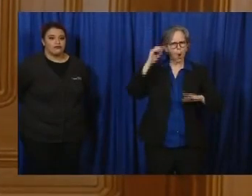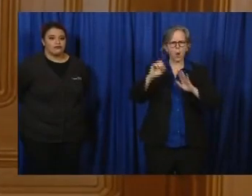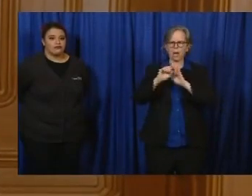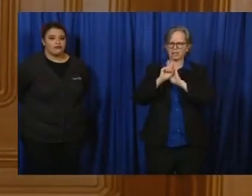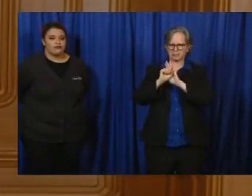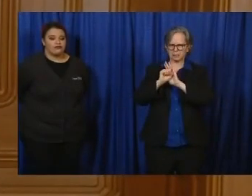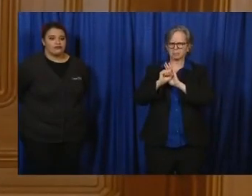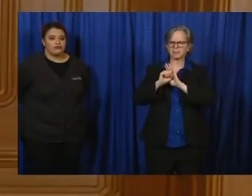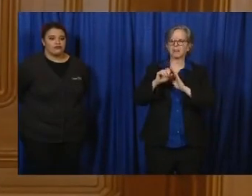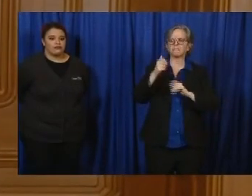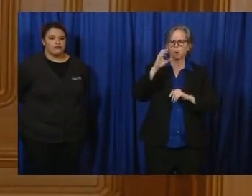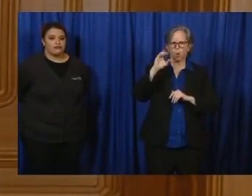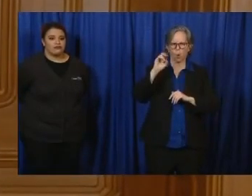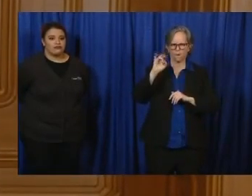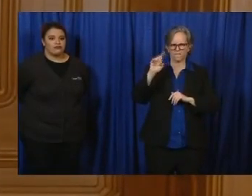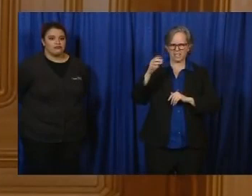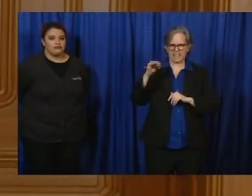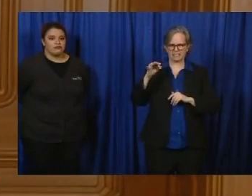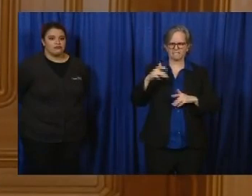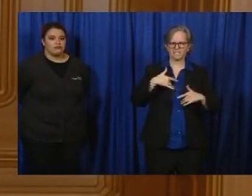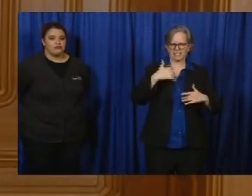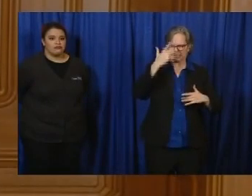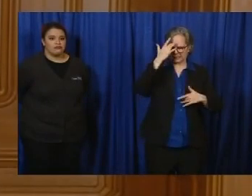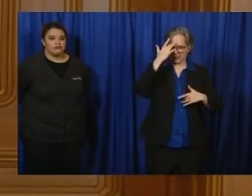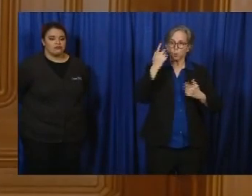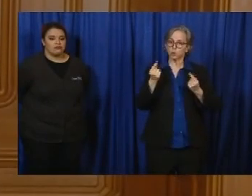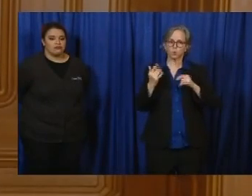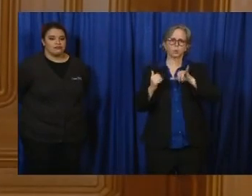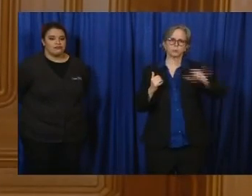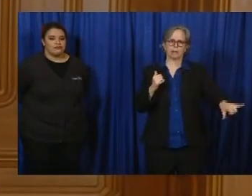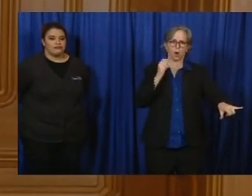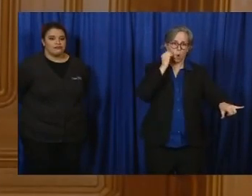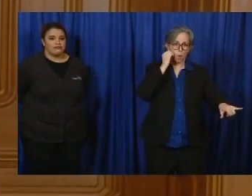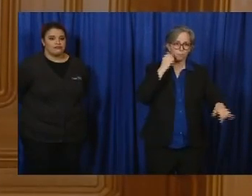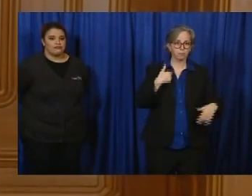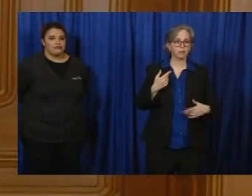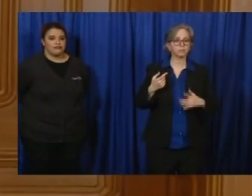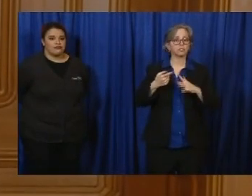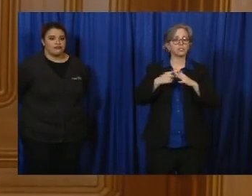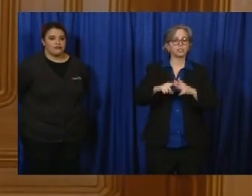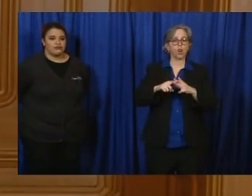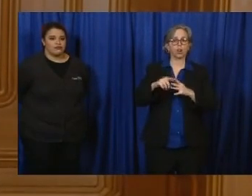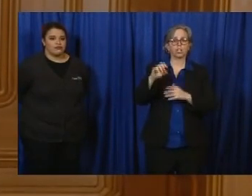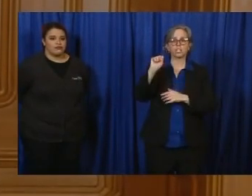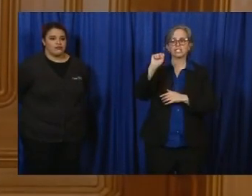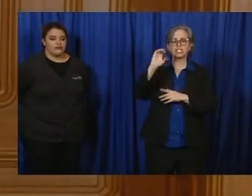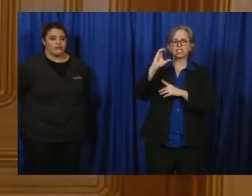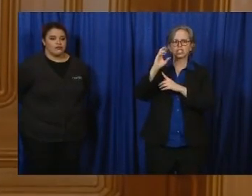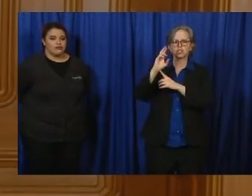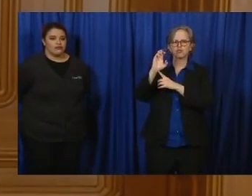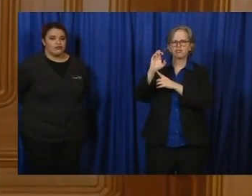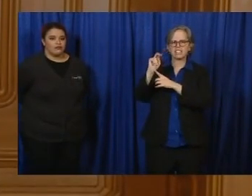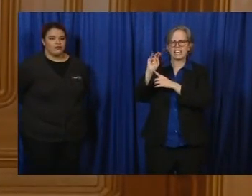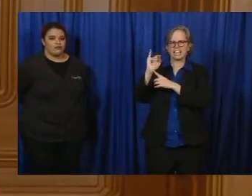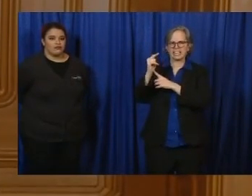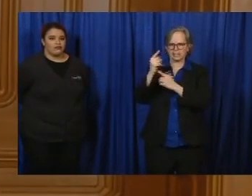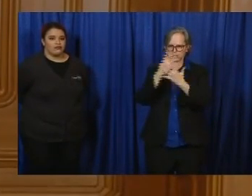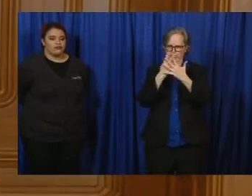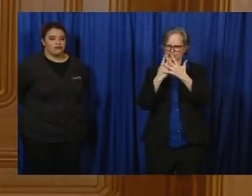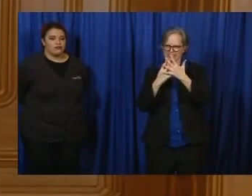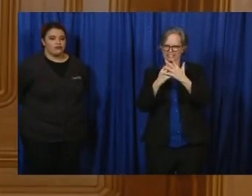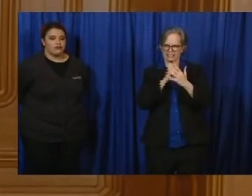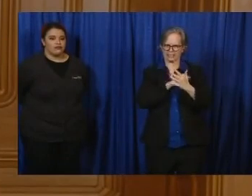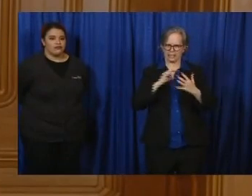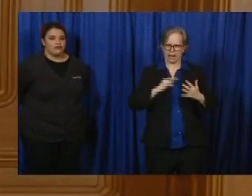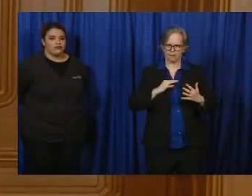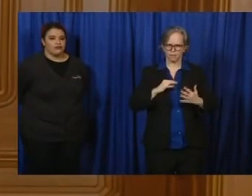not come to work if ill. We started screening all department staff on March 11th. Before entering the